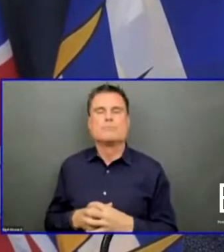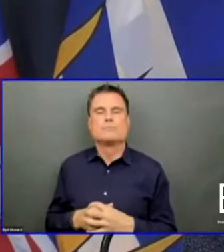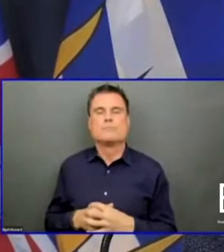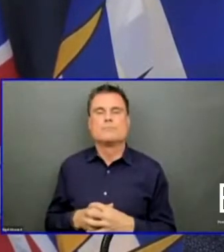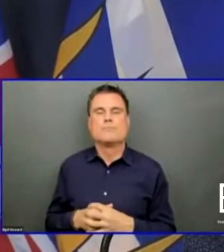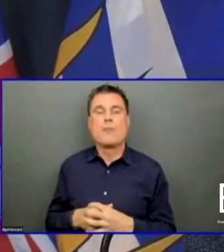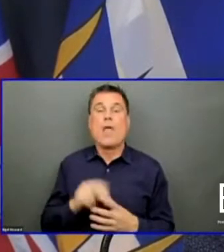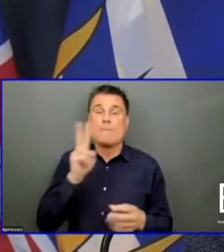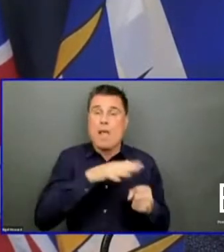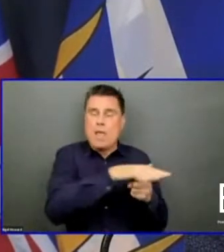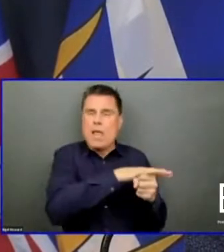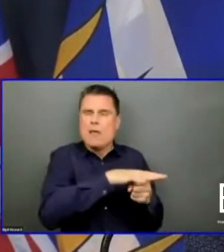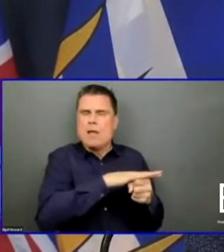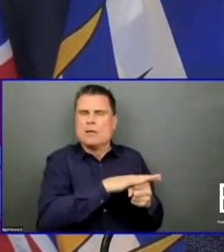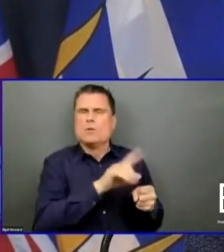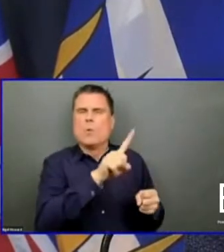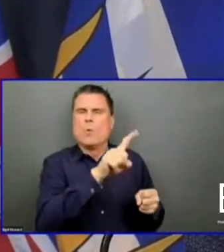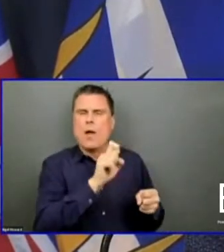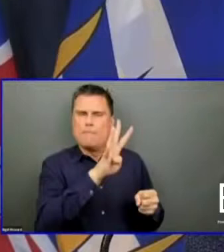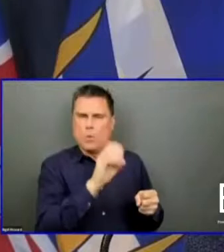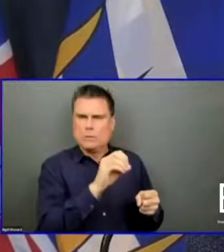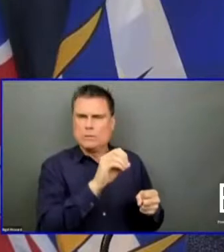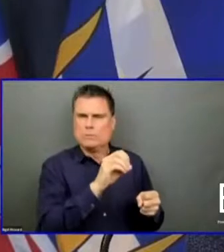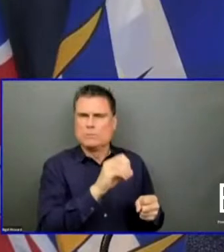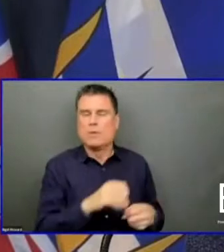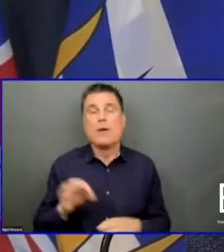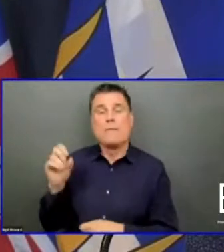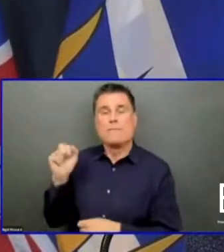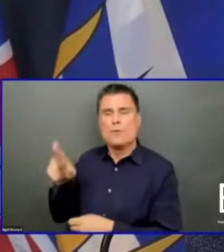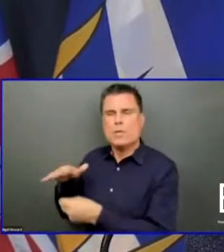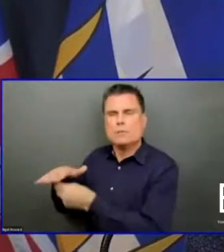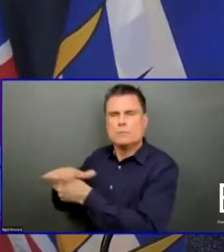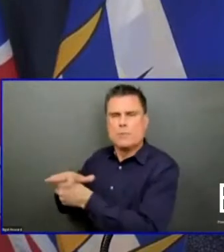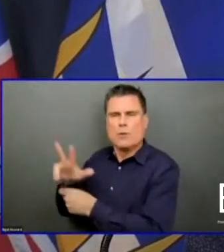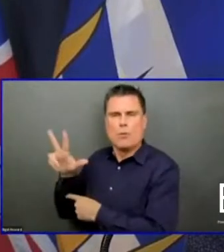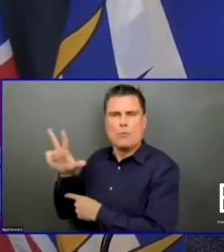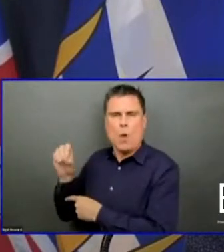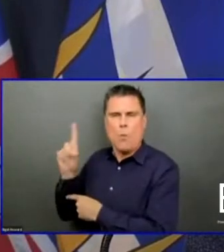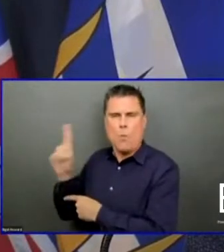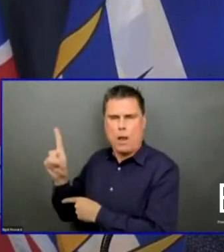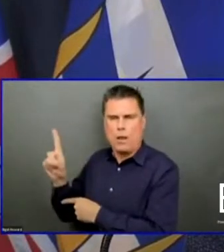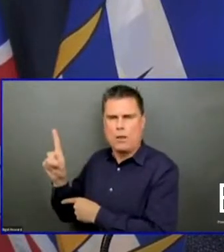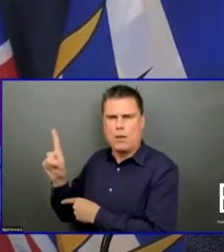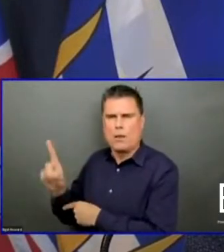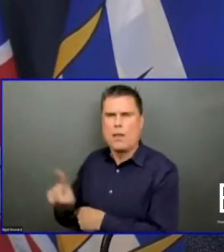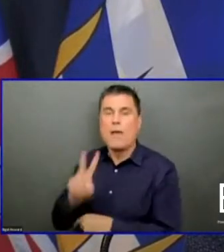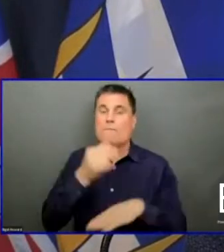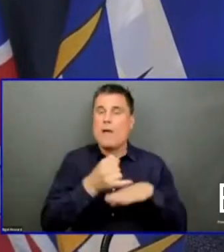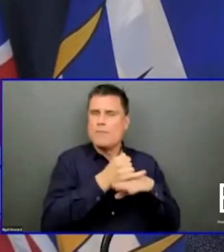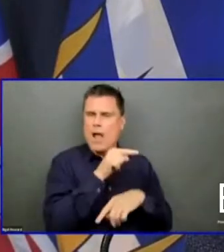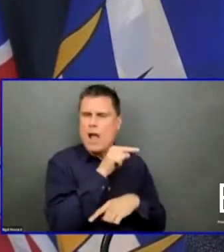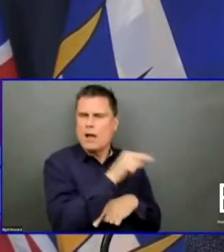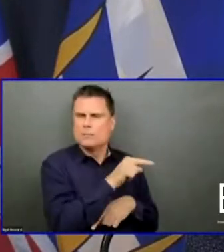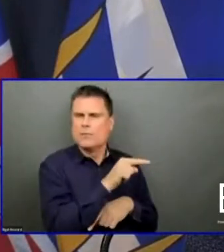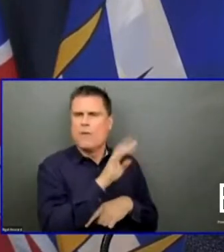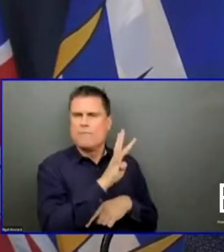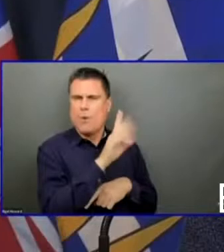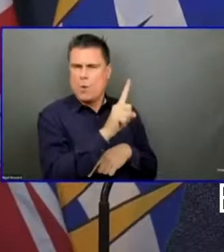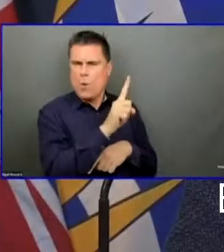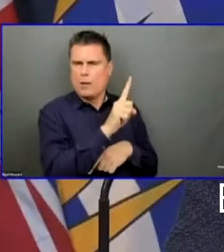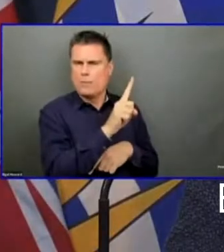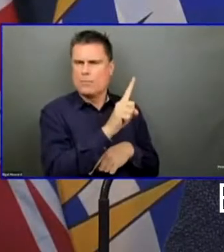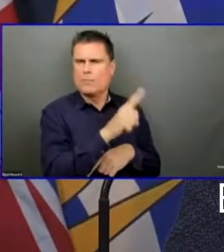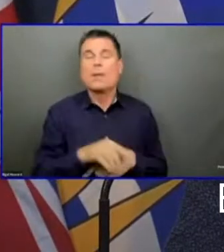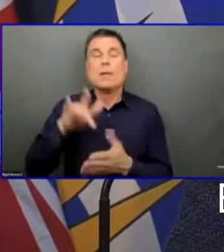301 people who live in the Fraser Health Region, 41 in the Vancouver Island Health Region, 26 people in Interior Health,